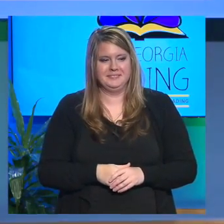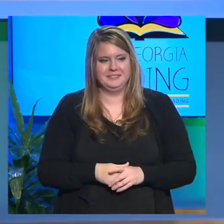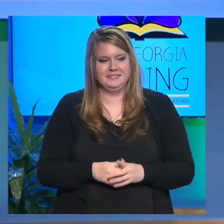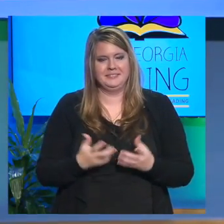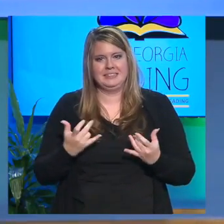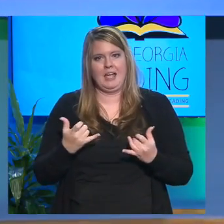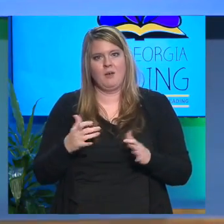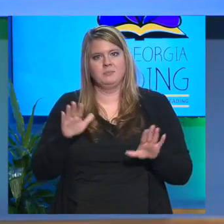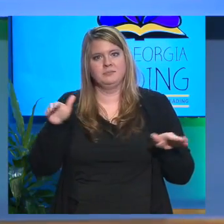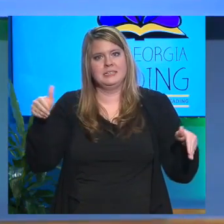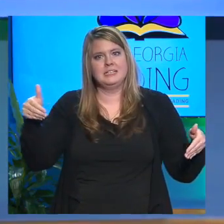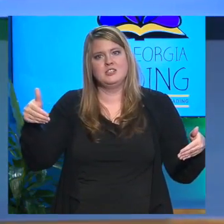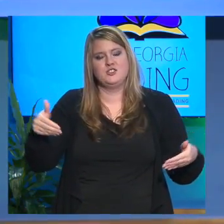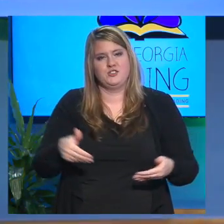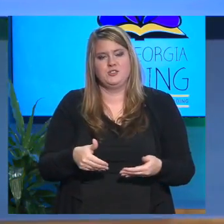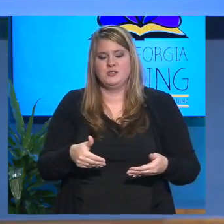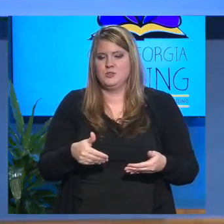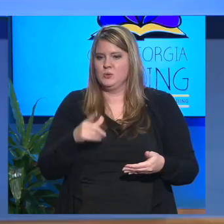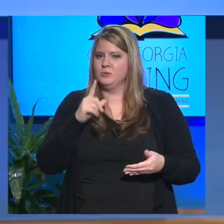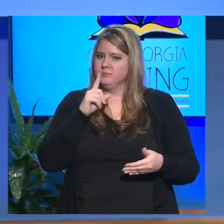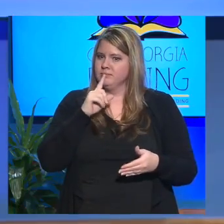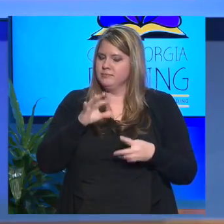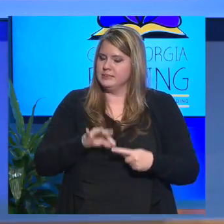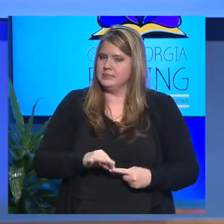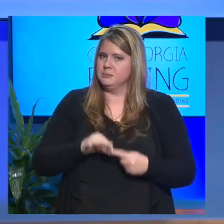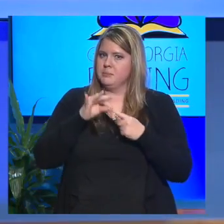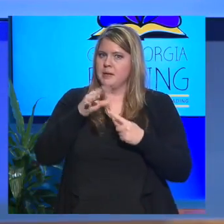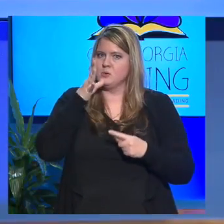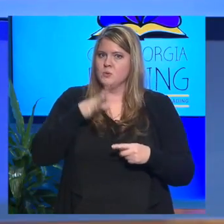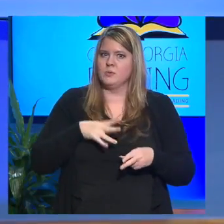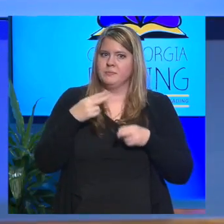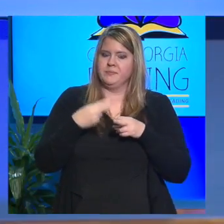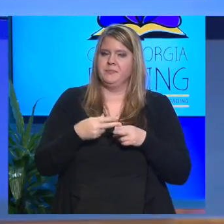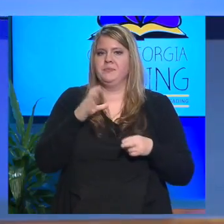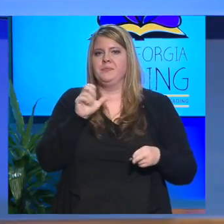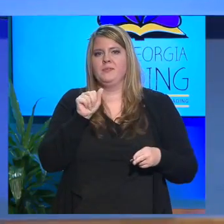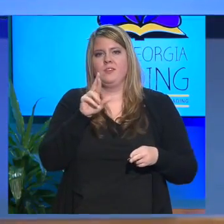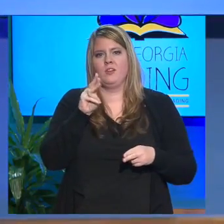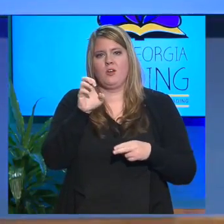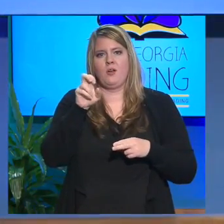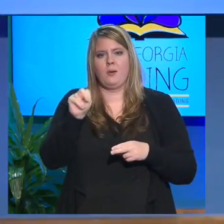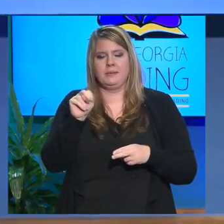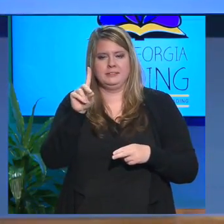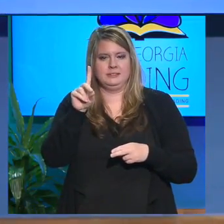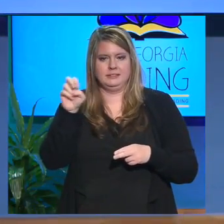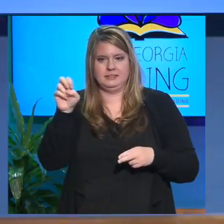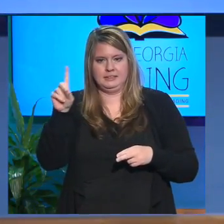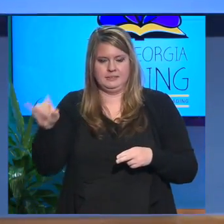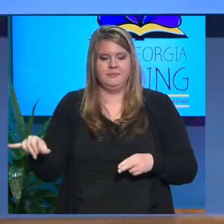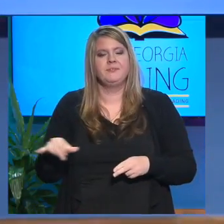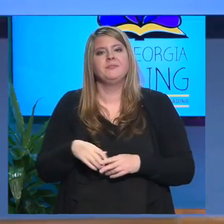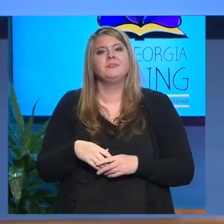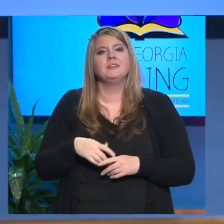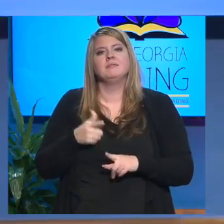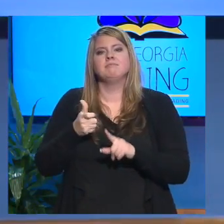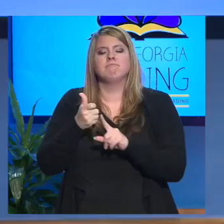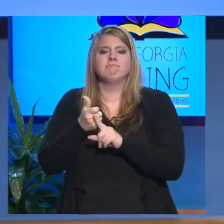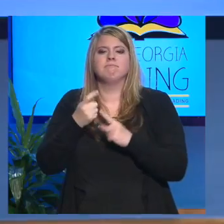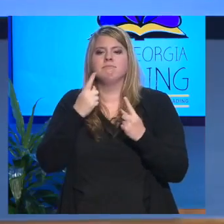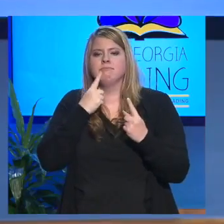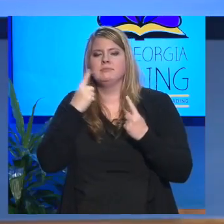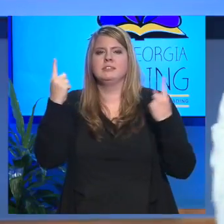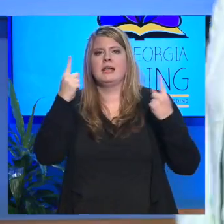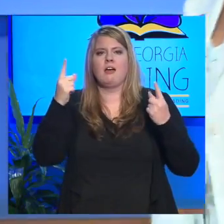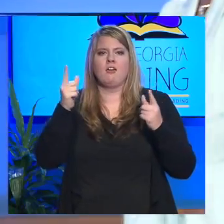going to introduce you all to a very special lady. Her name is Carmen Deedy. She is a renowned author and